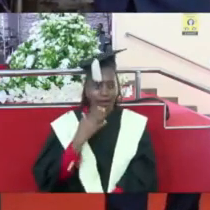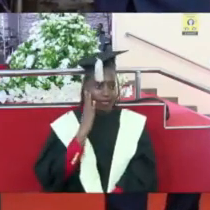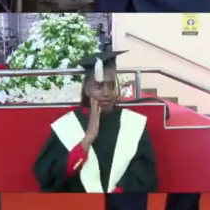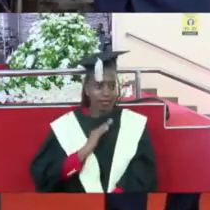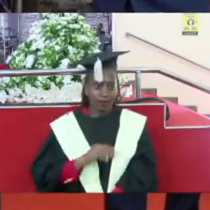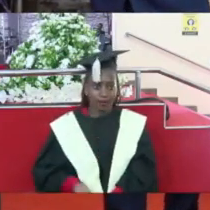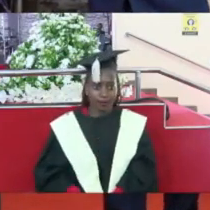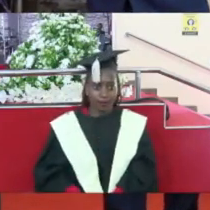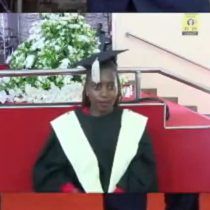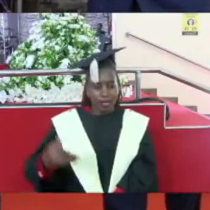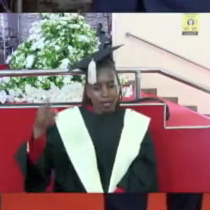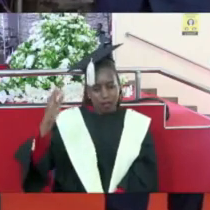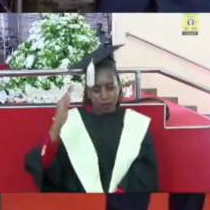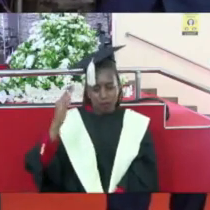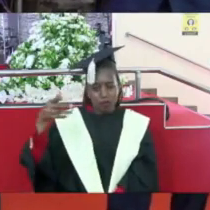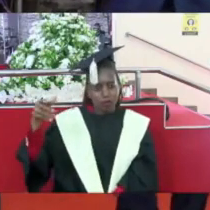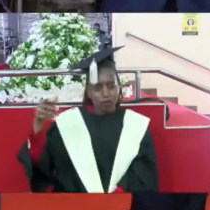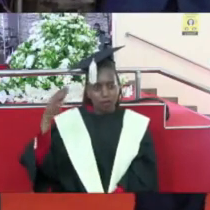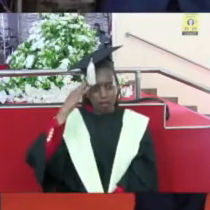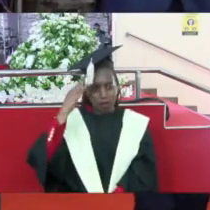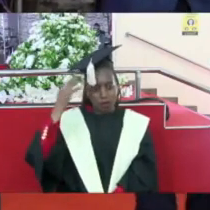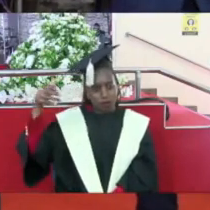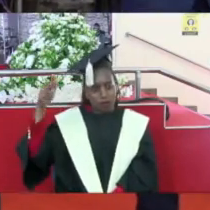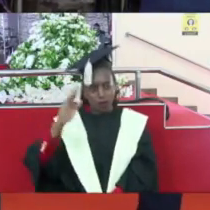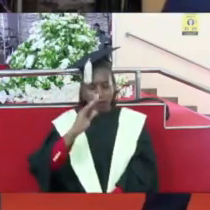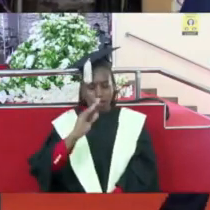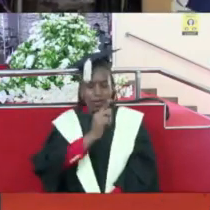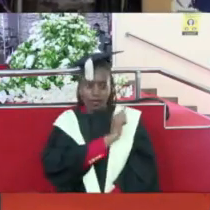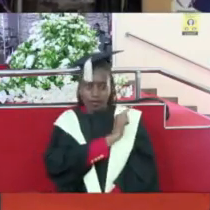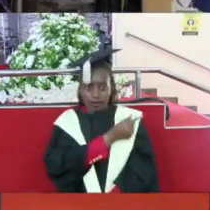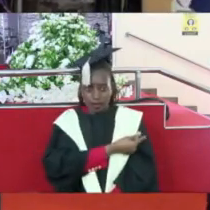He knows his gracious, loving kindness.